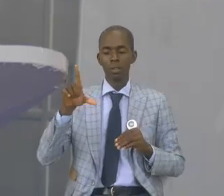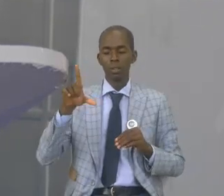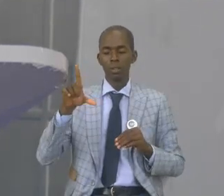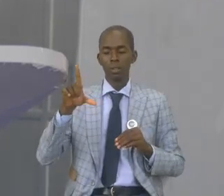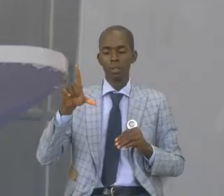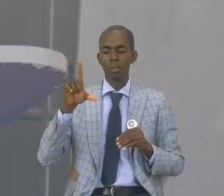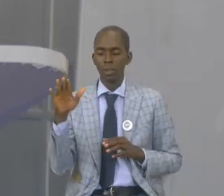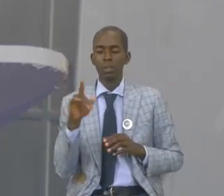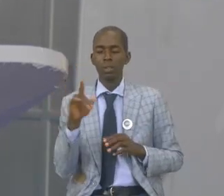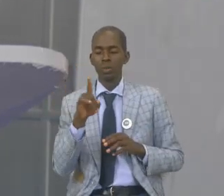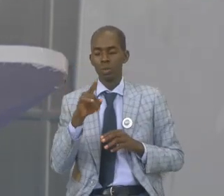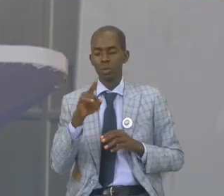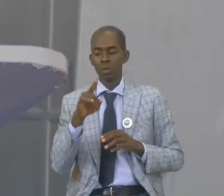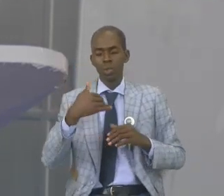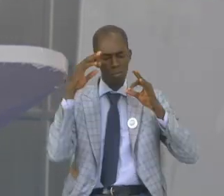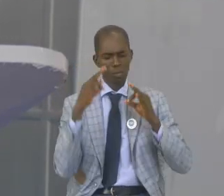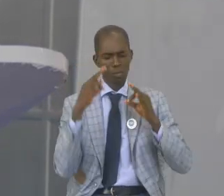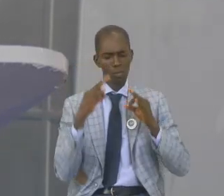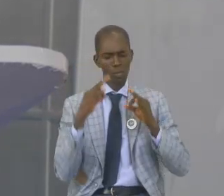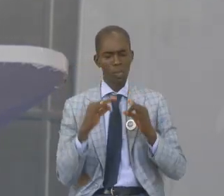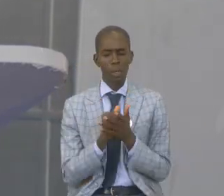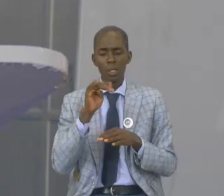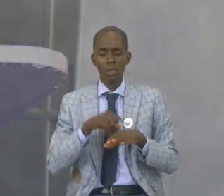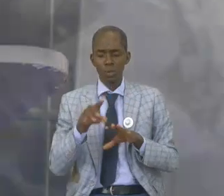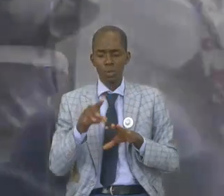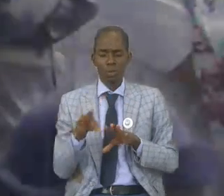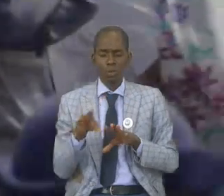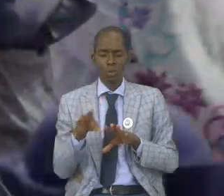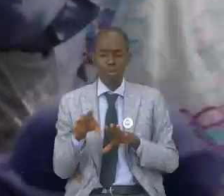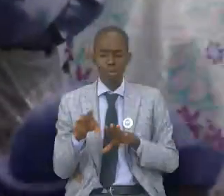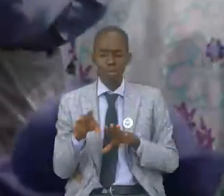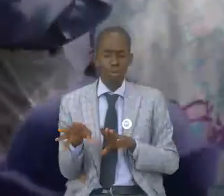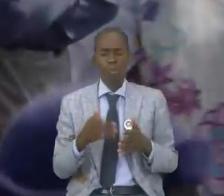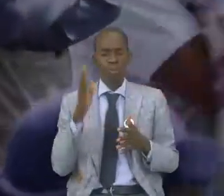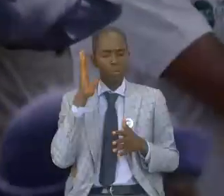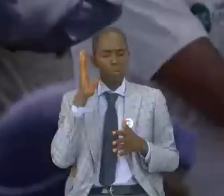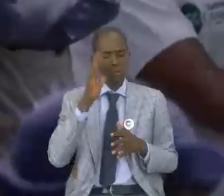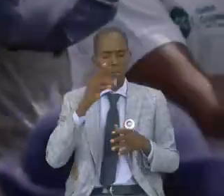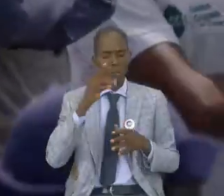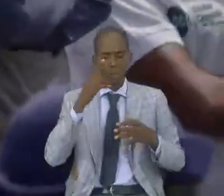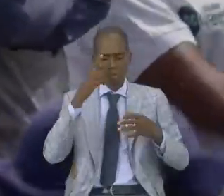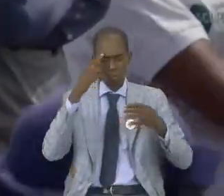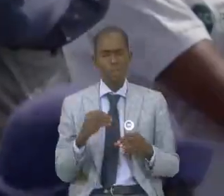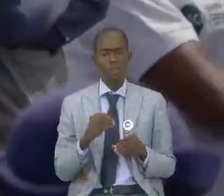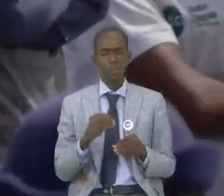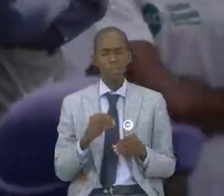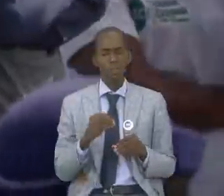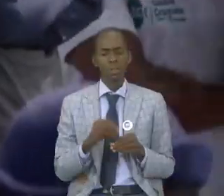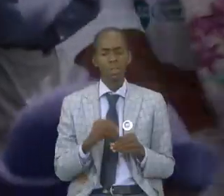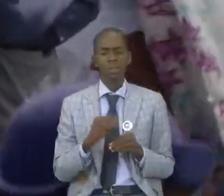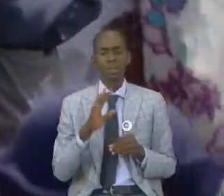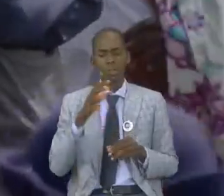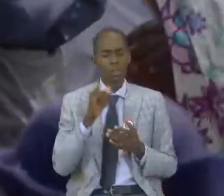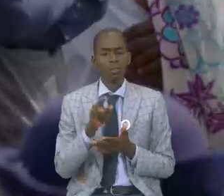I make up my mind. When I get out there, I propose in my mind, I will never allow anything